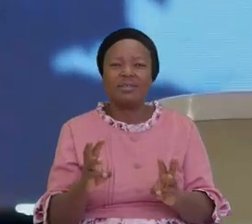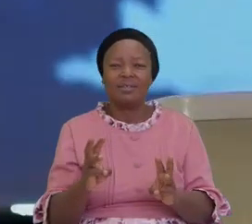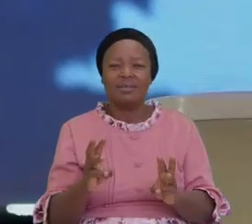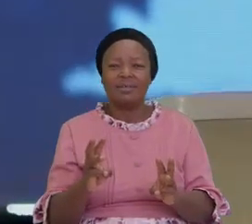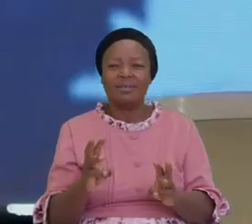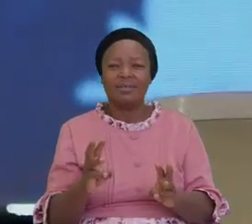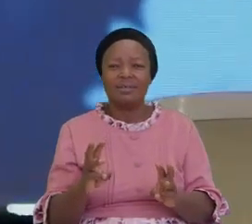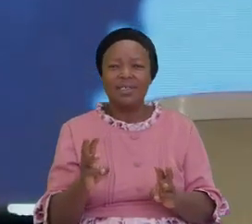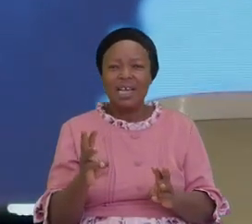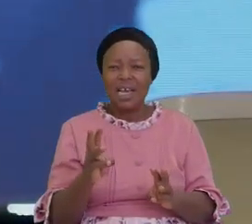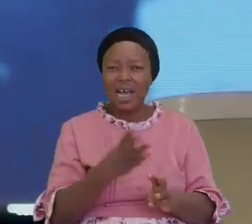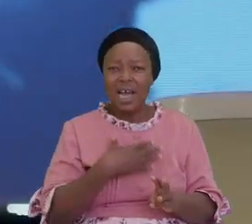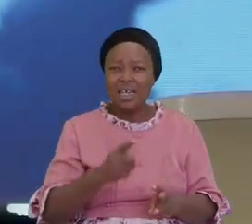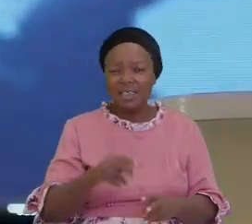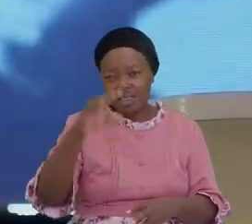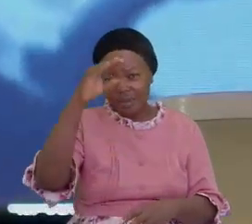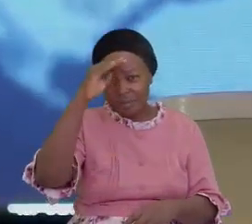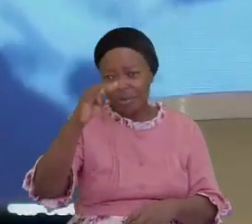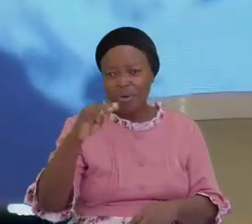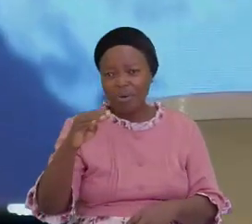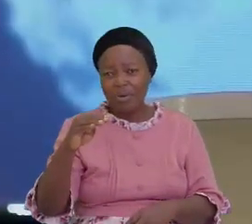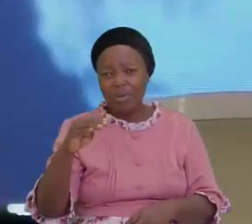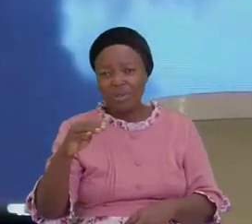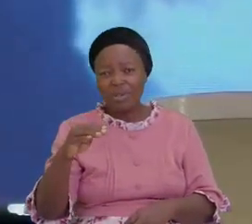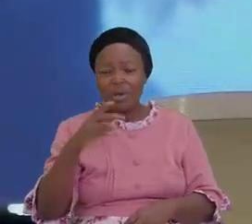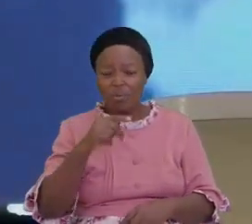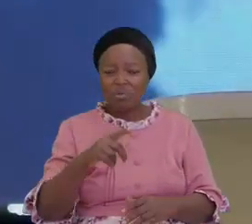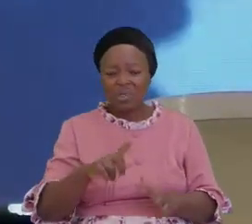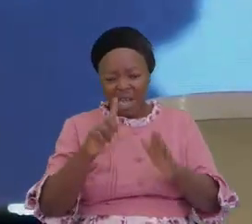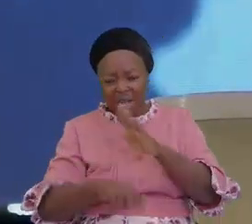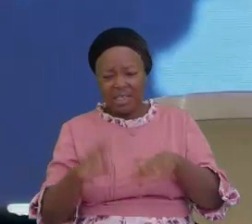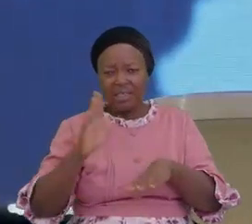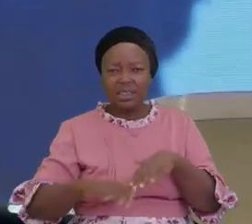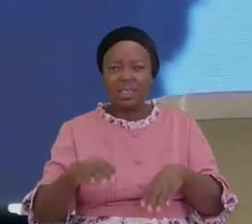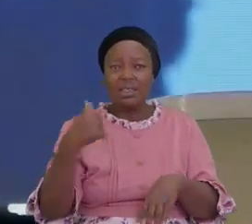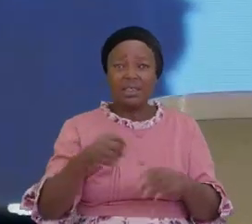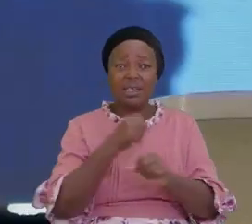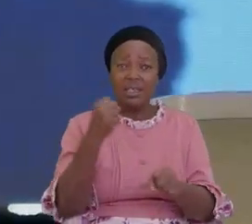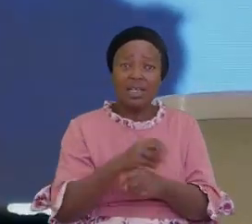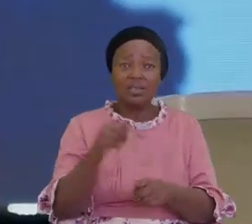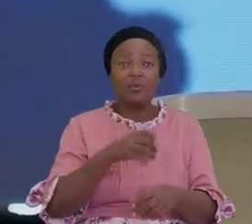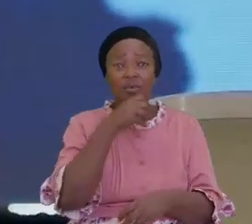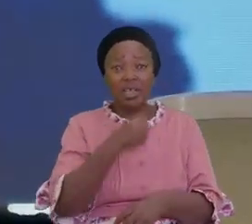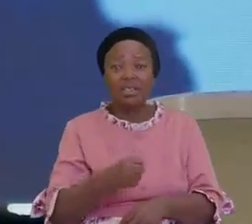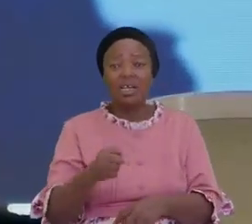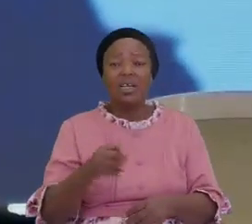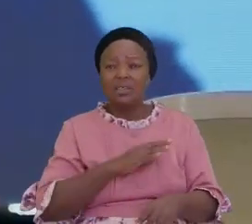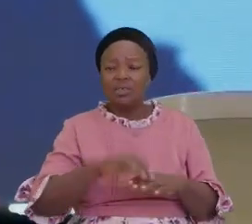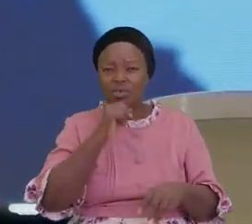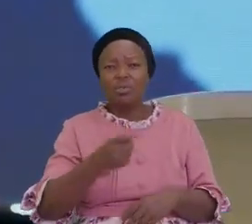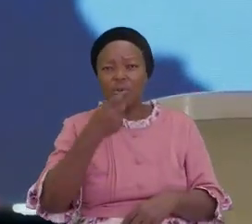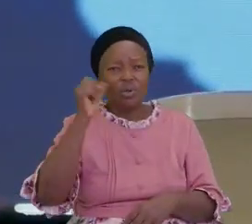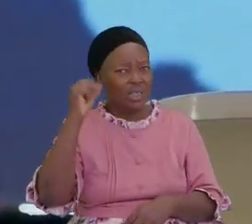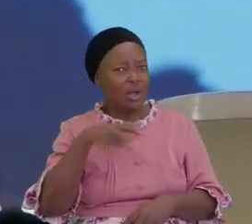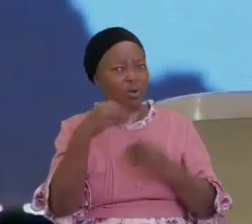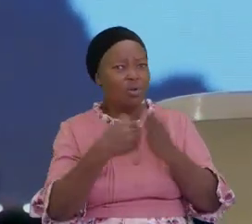And the boy, I think he was less than 10 years of age. He didn't understand all the command I was giving